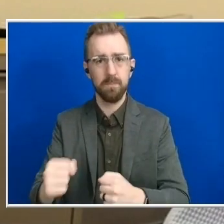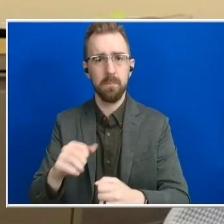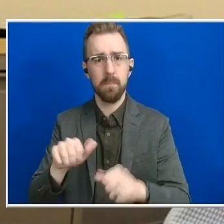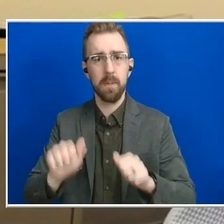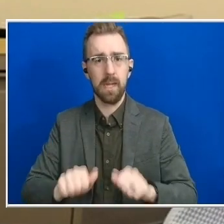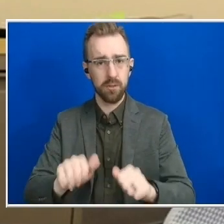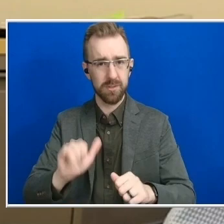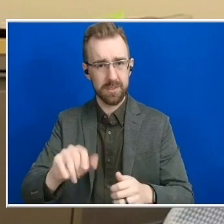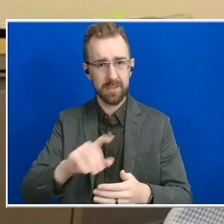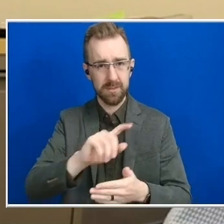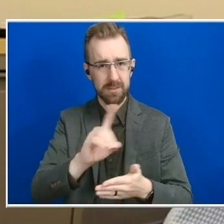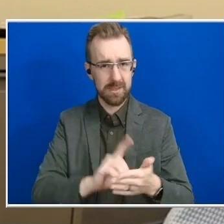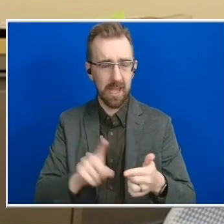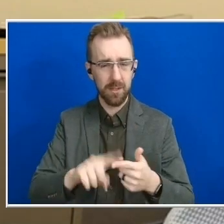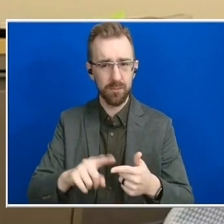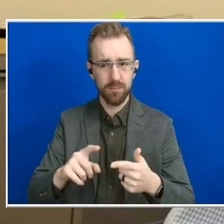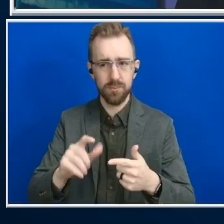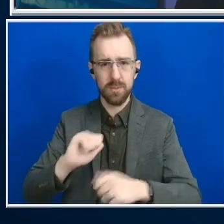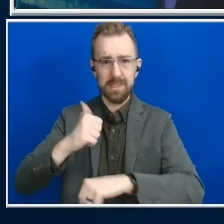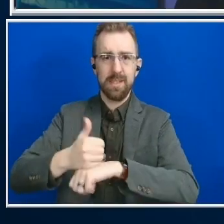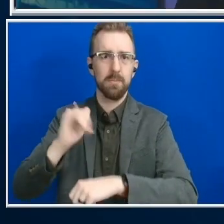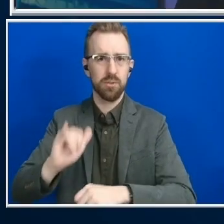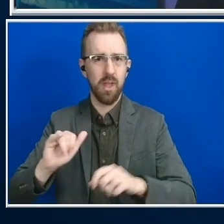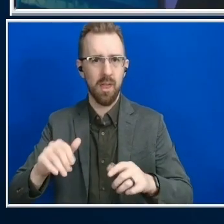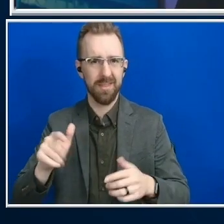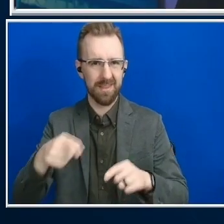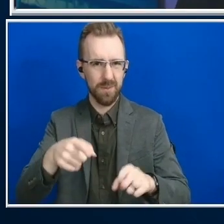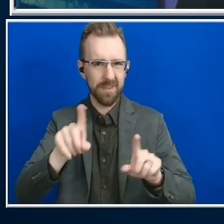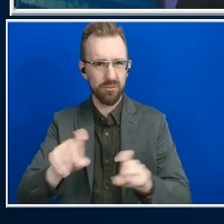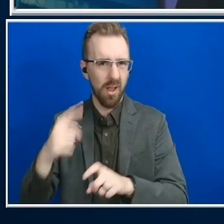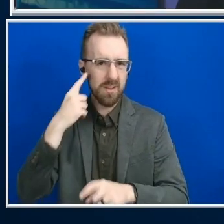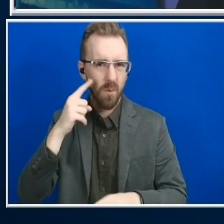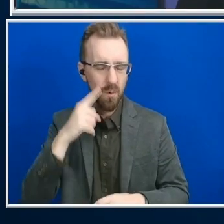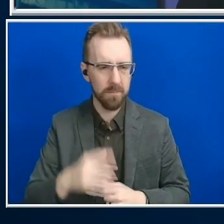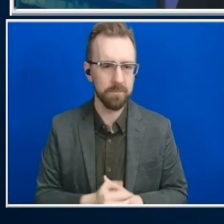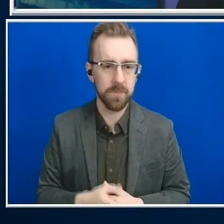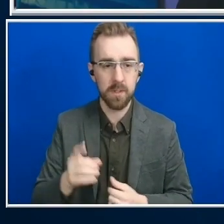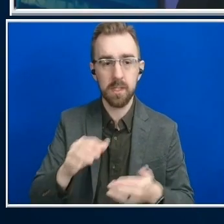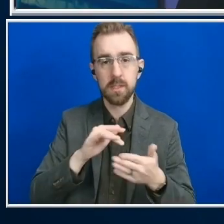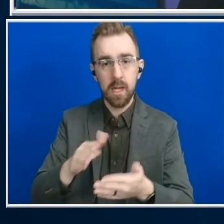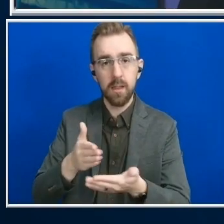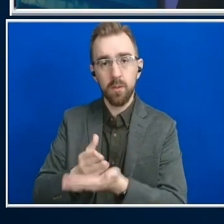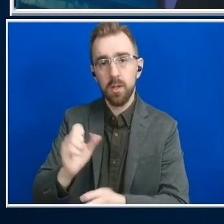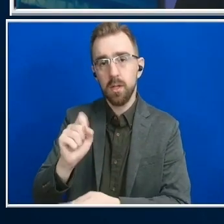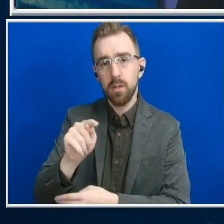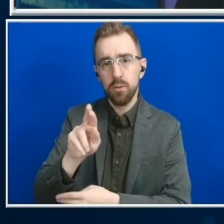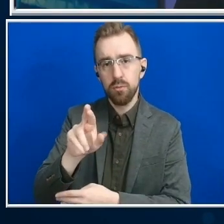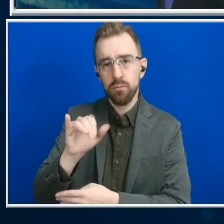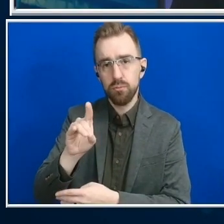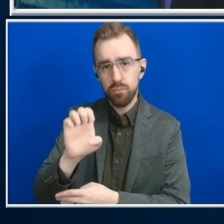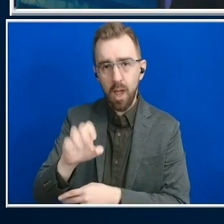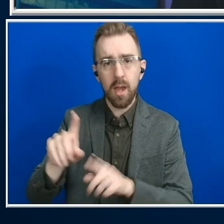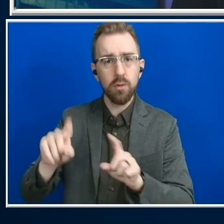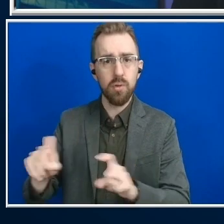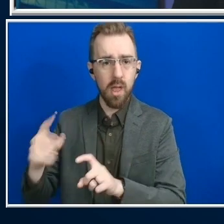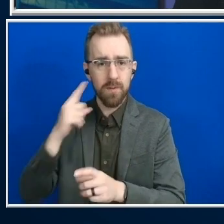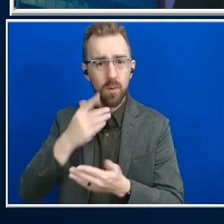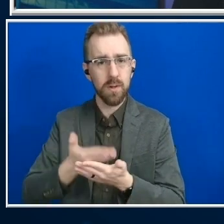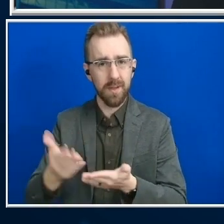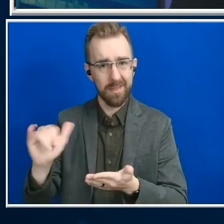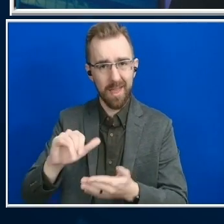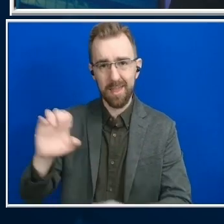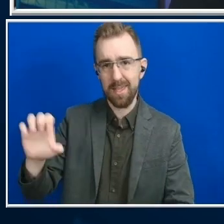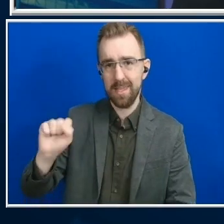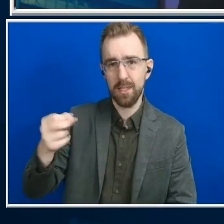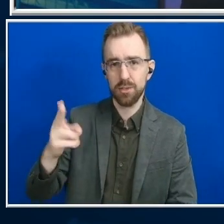designed to establish. So this is being studied via the STRIDE trial. For a device like the e-shunt, Dr. Matuk,